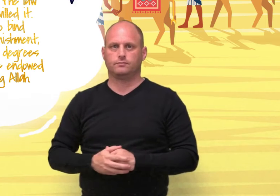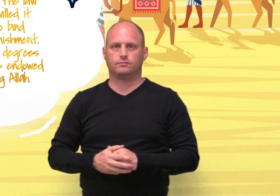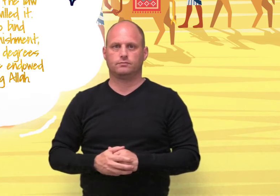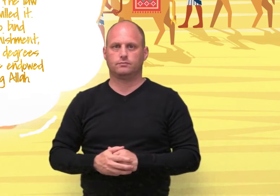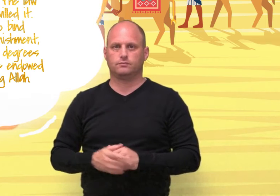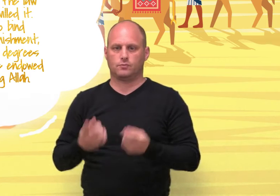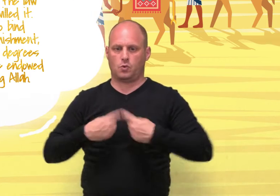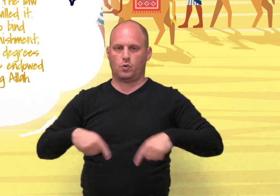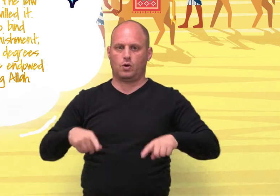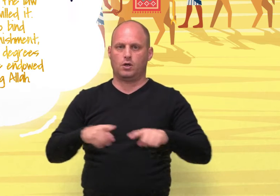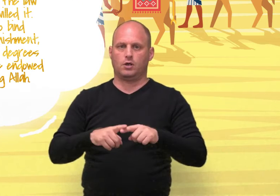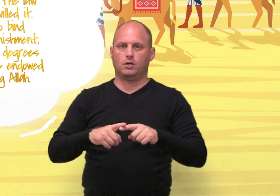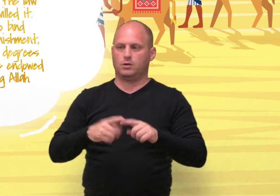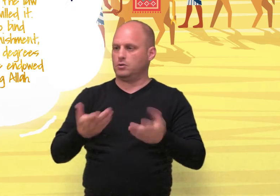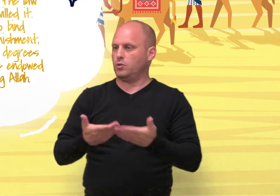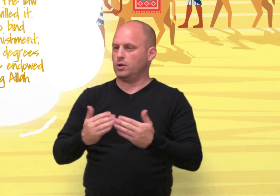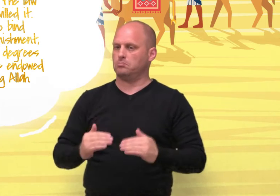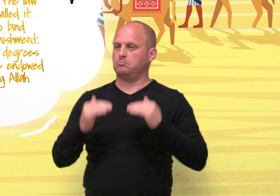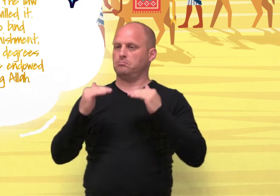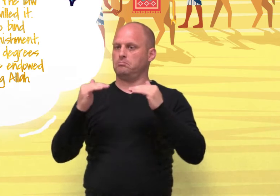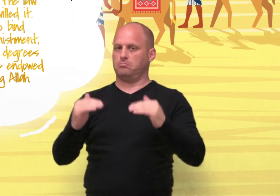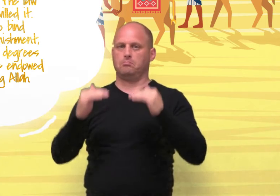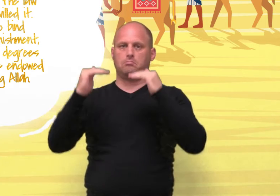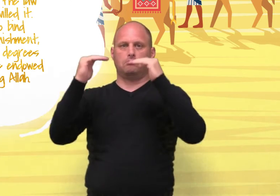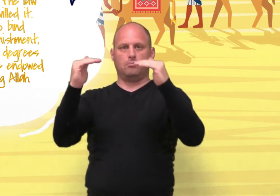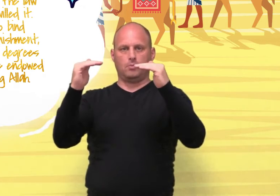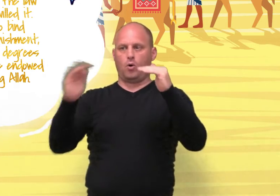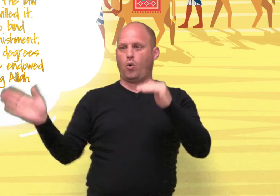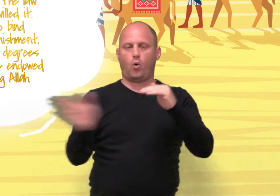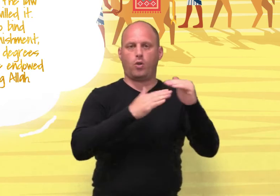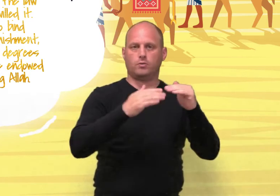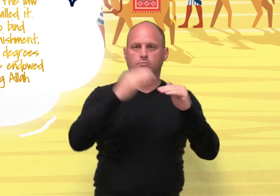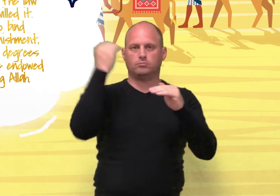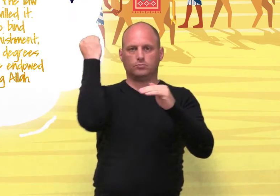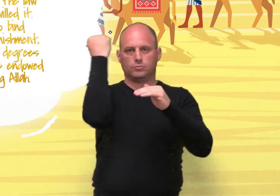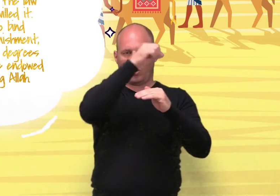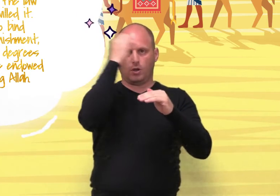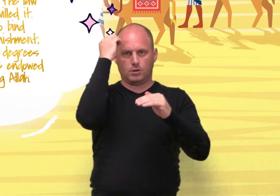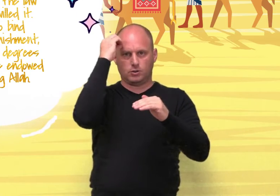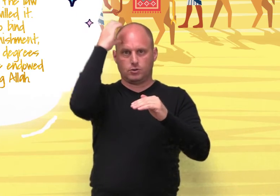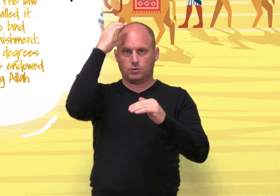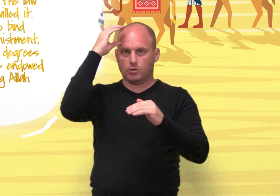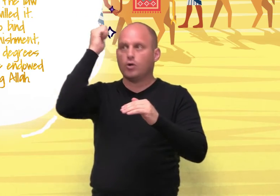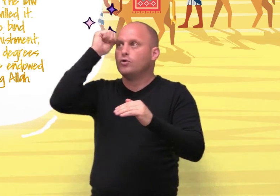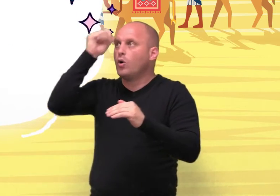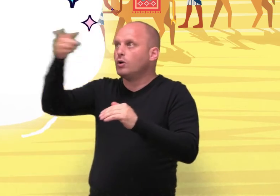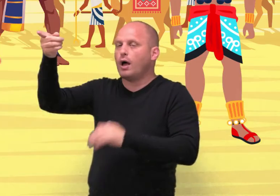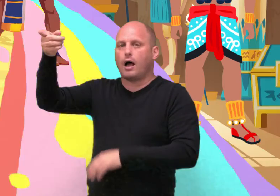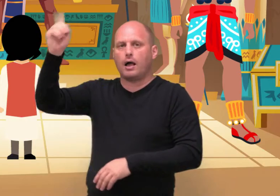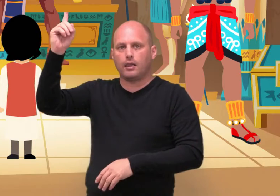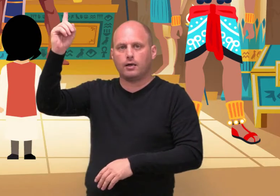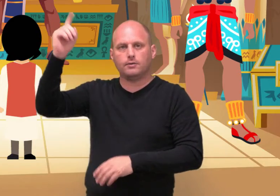whom we please, but over all those endowed with knowledge is the all-knowing Allah. The